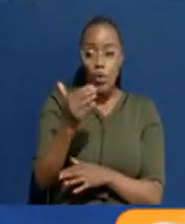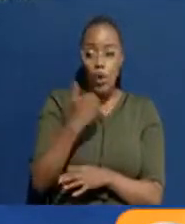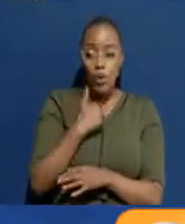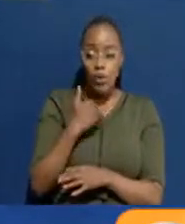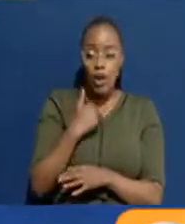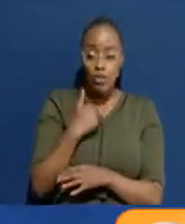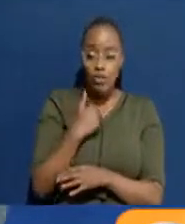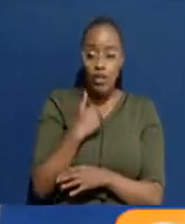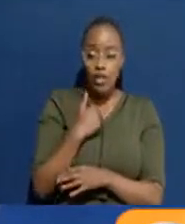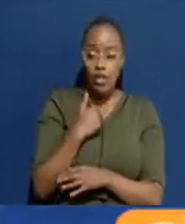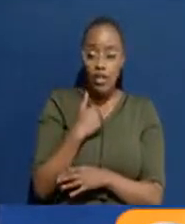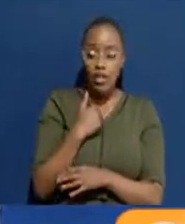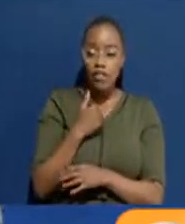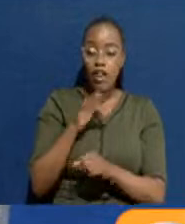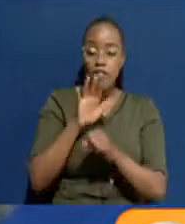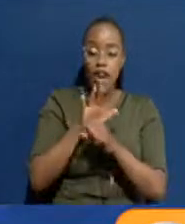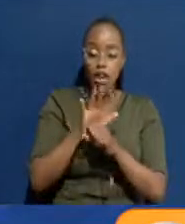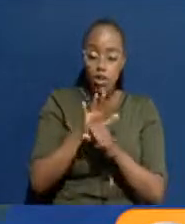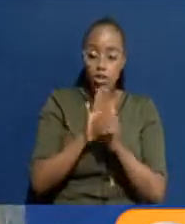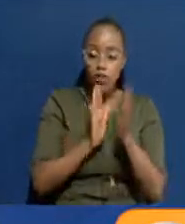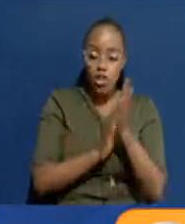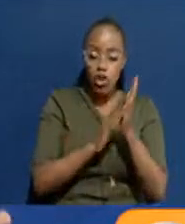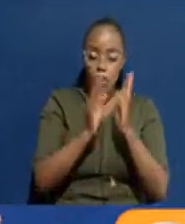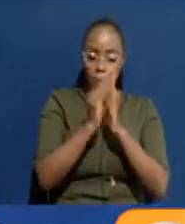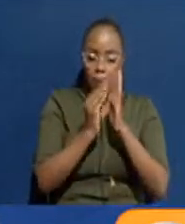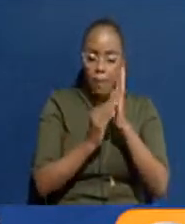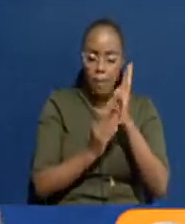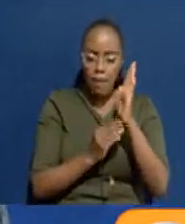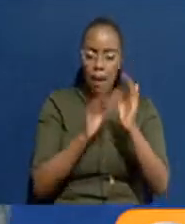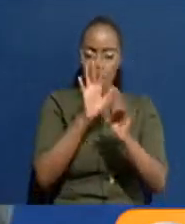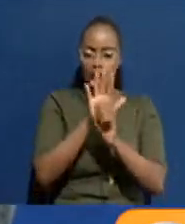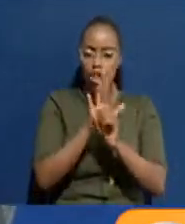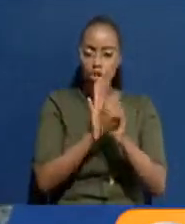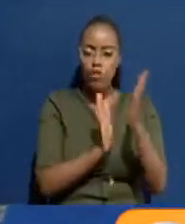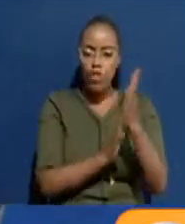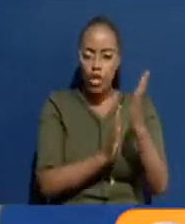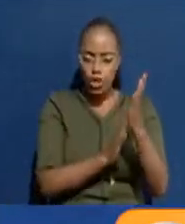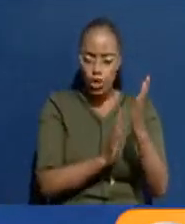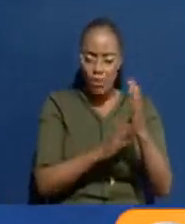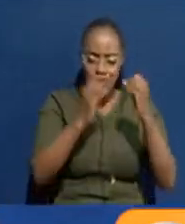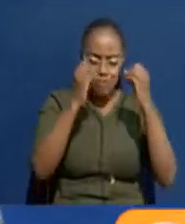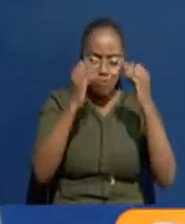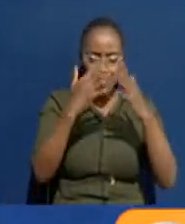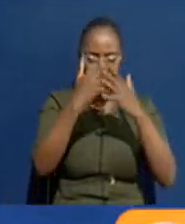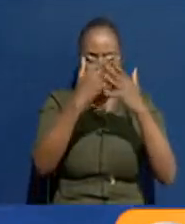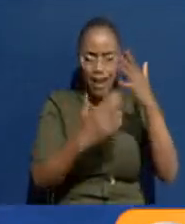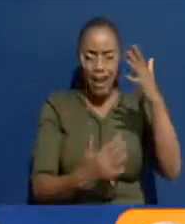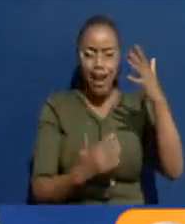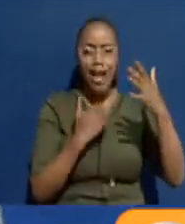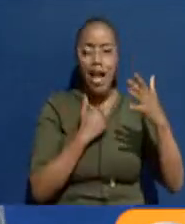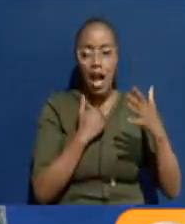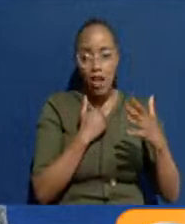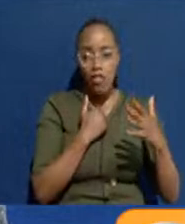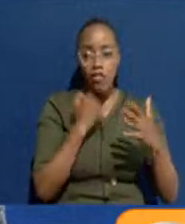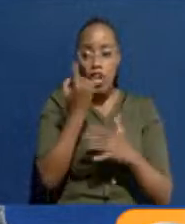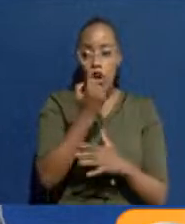a bunch of recommendations in hundreds that become extremely impossible to implement. Okay.